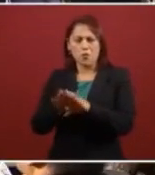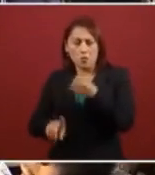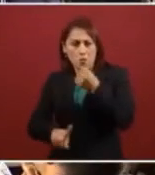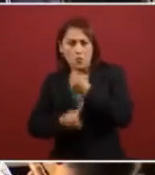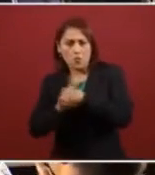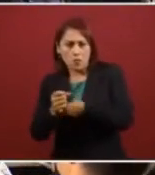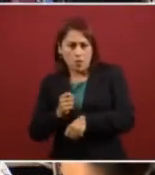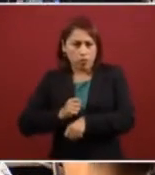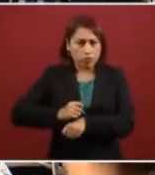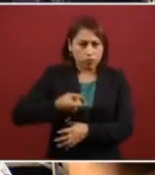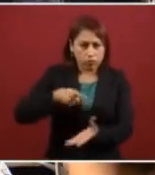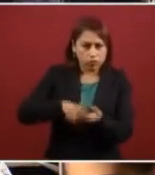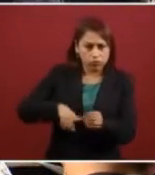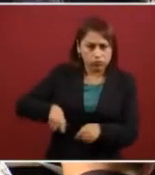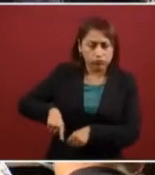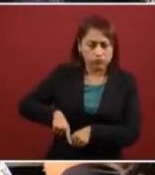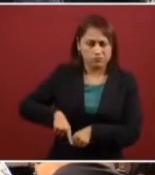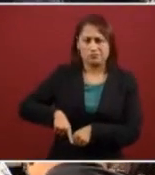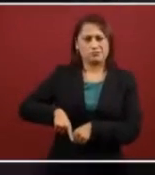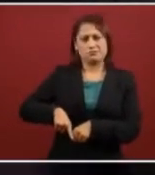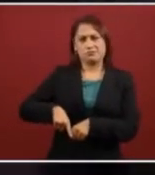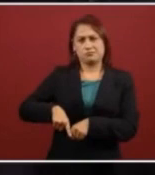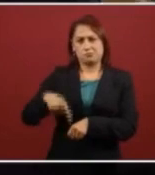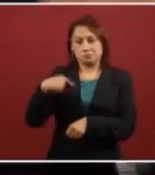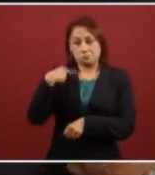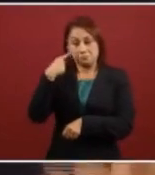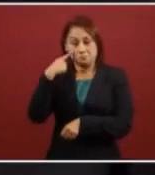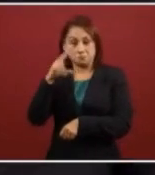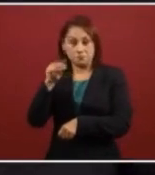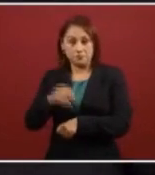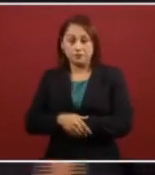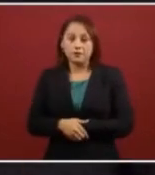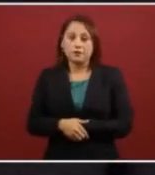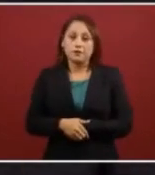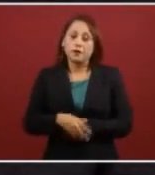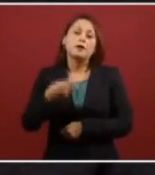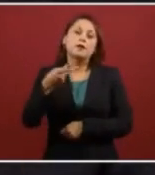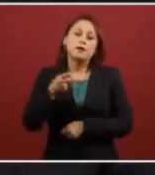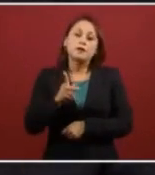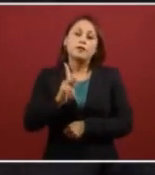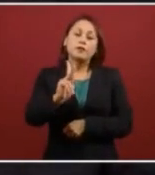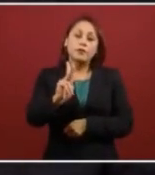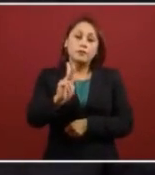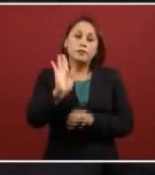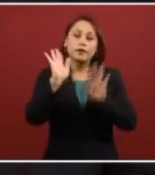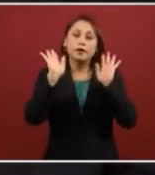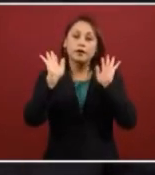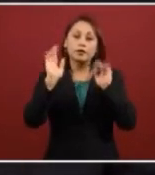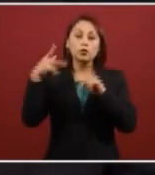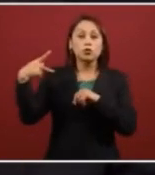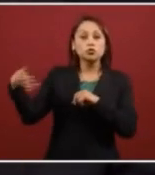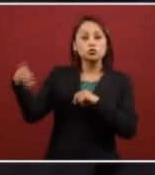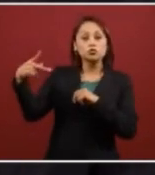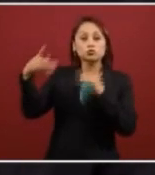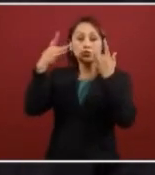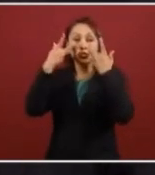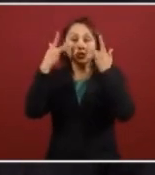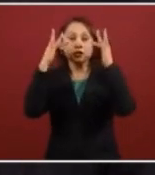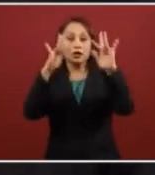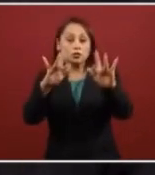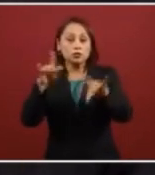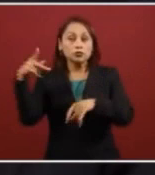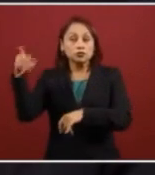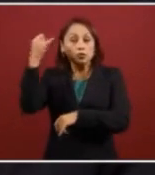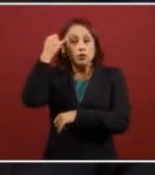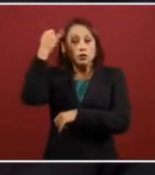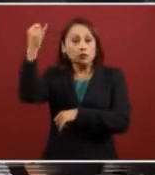Conflict of respeto. Interest. But I do respect. Sí. If he esa fue if that una was, de sus inconformidades, if respeto one su of